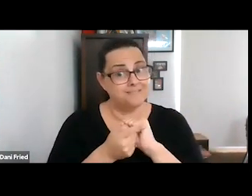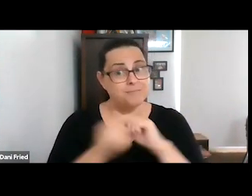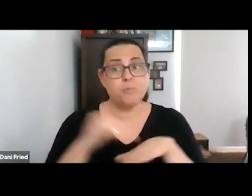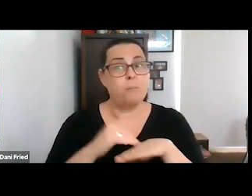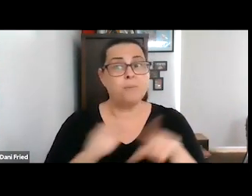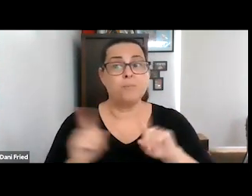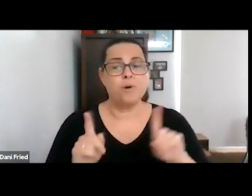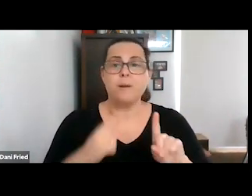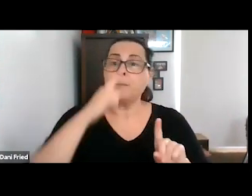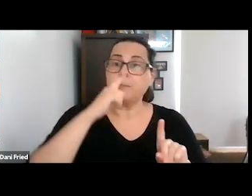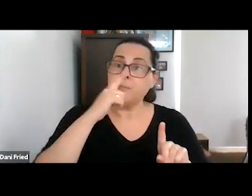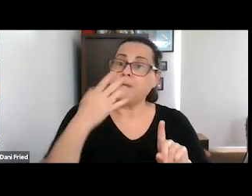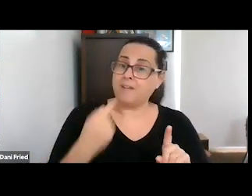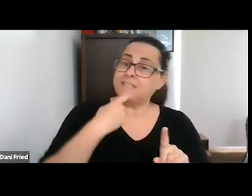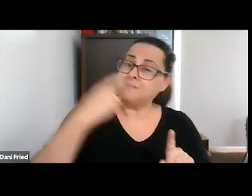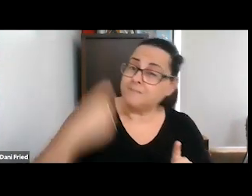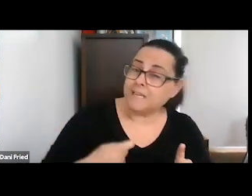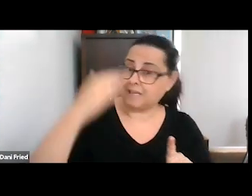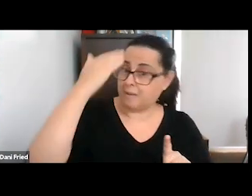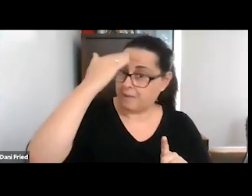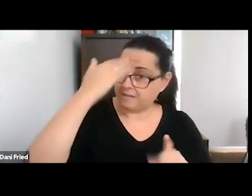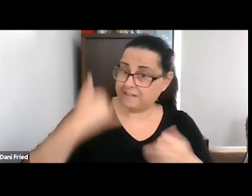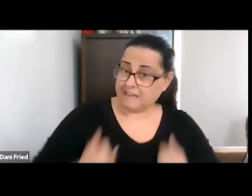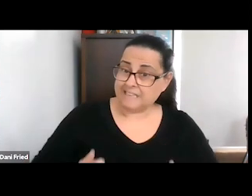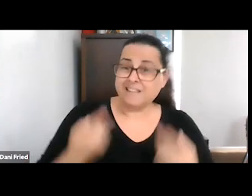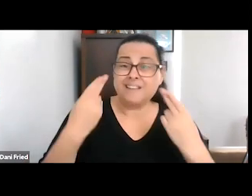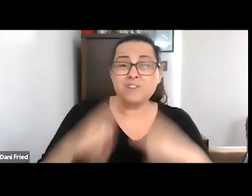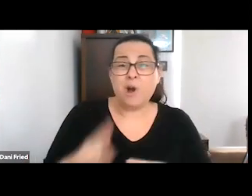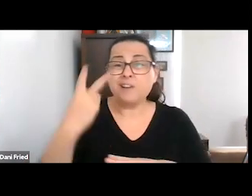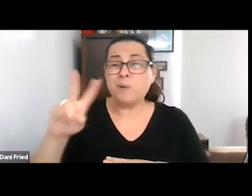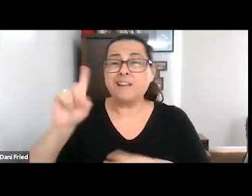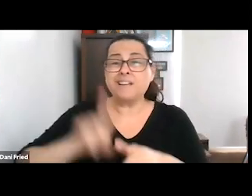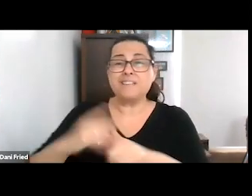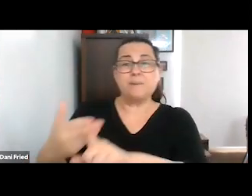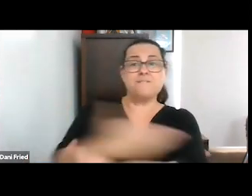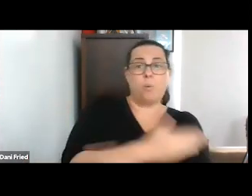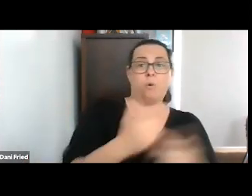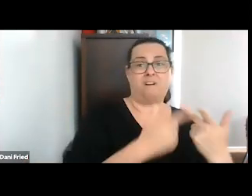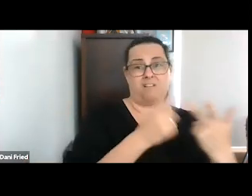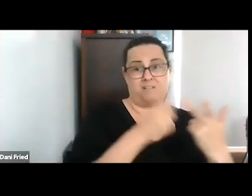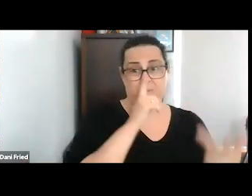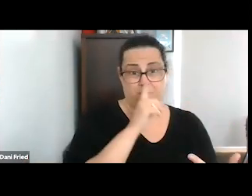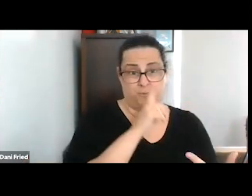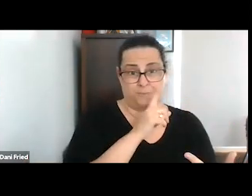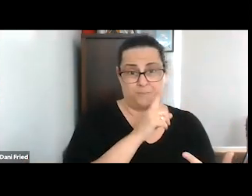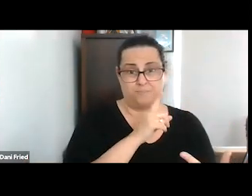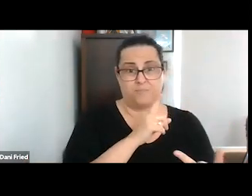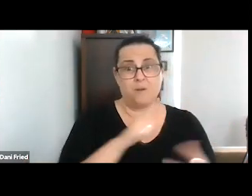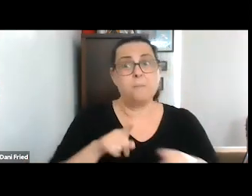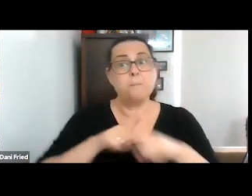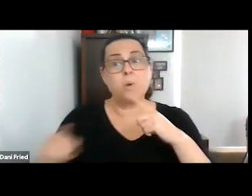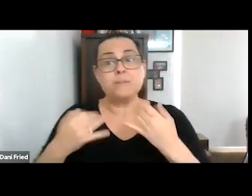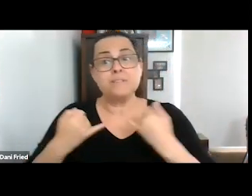is that people with severe mental illnesses die about 20 years earlier than the general population, and the majority of these deaths